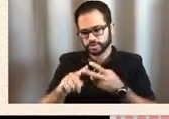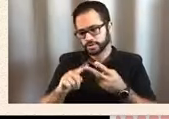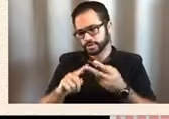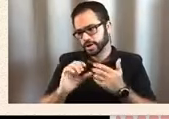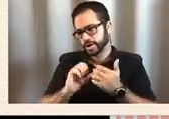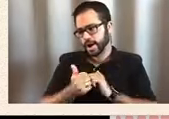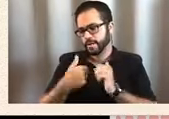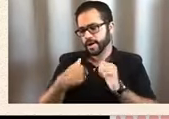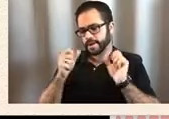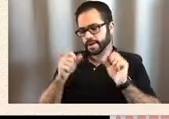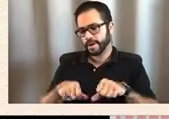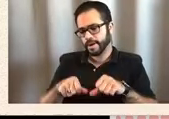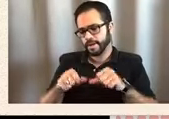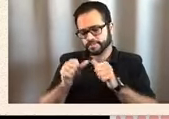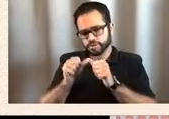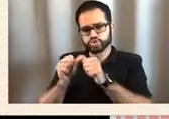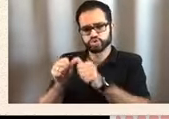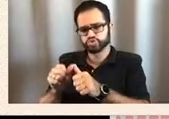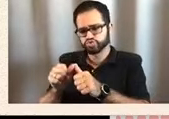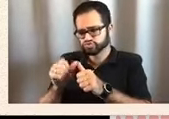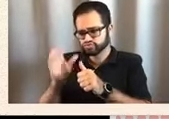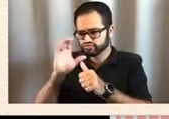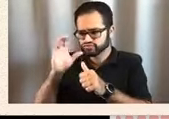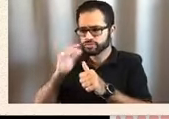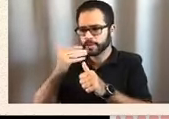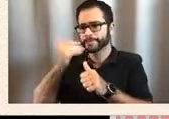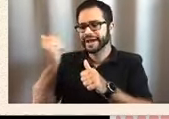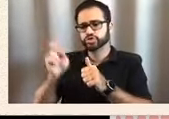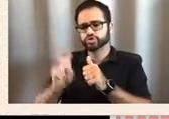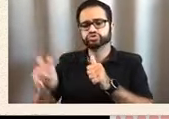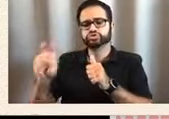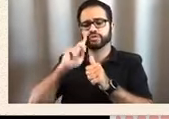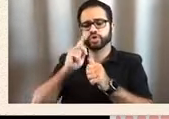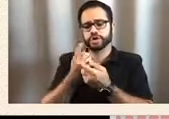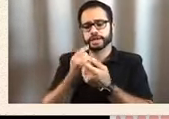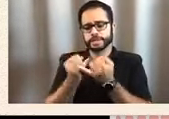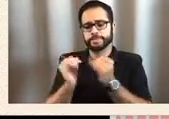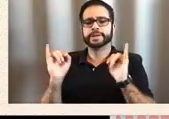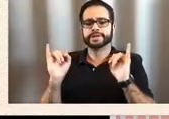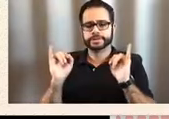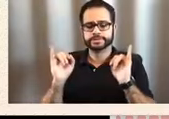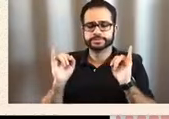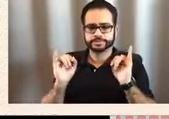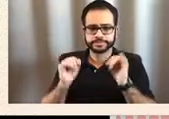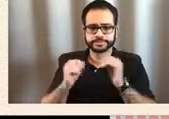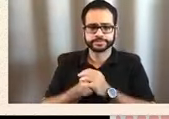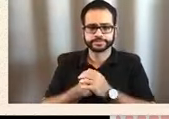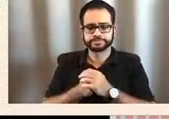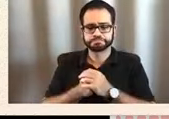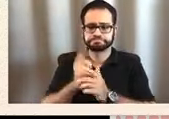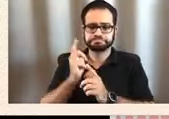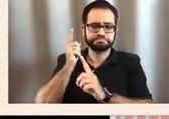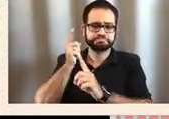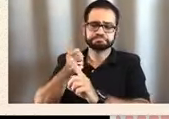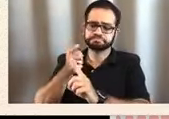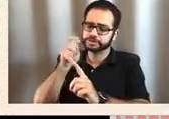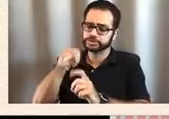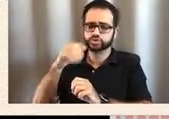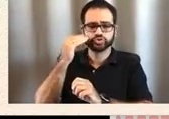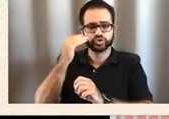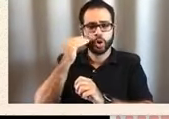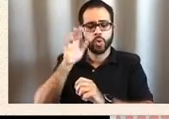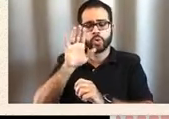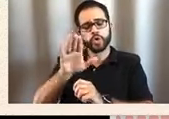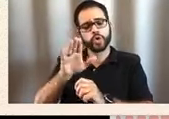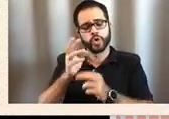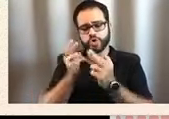pursue a greater journey of independence. It's all about knowing your resources, your